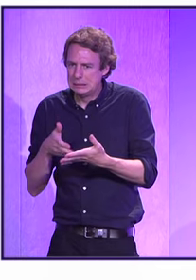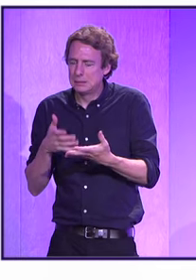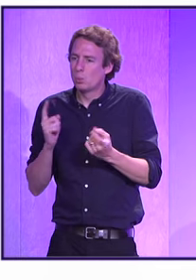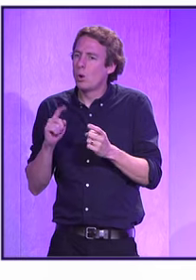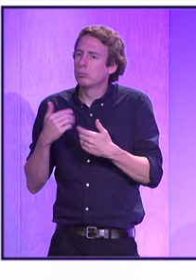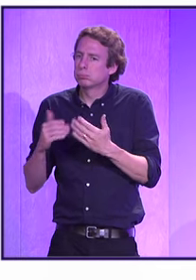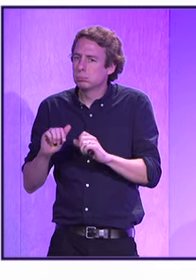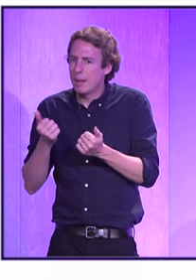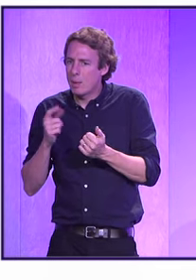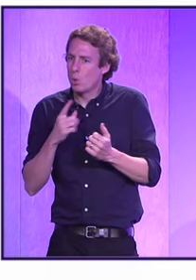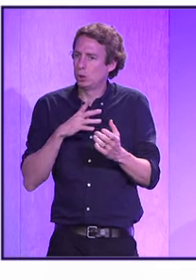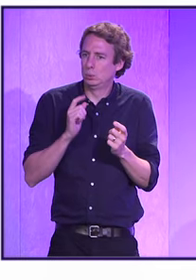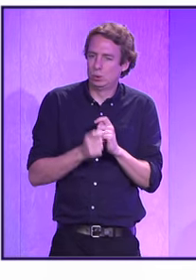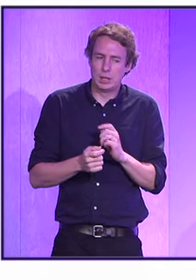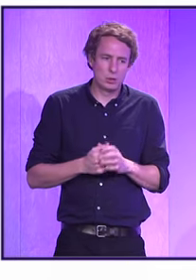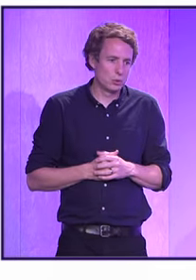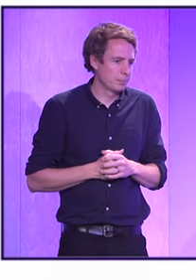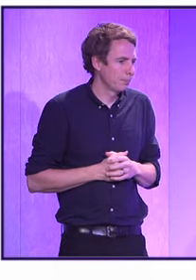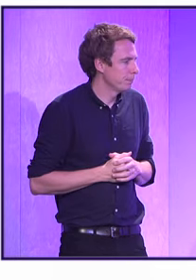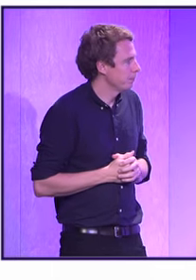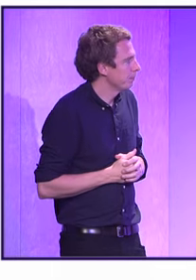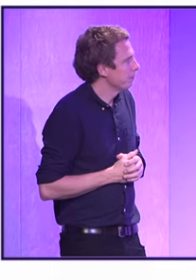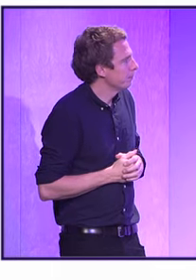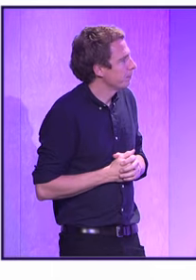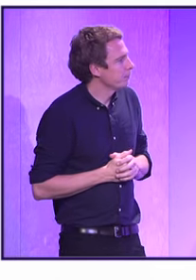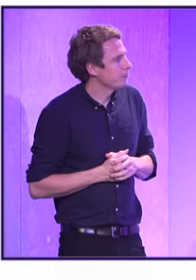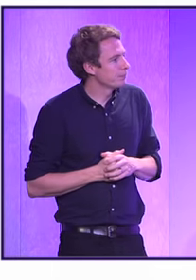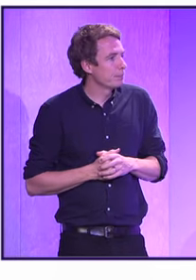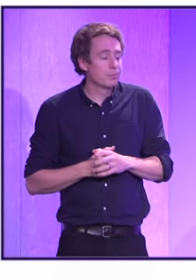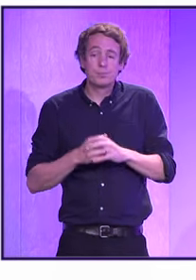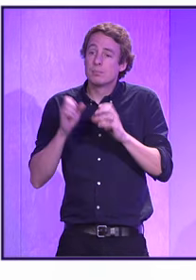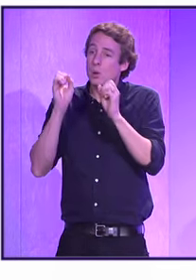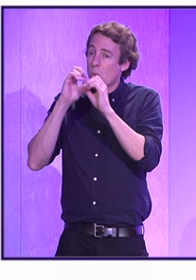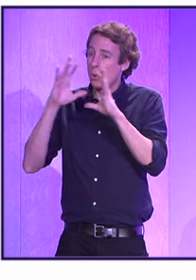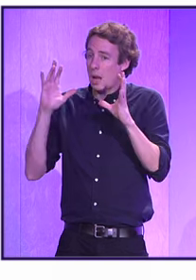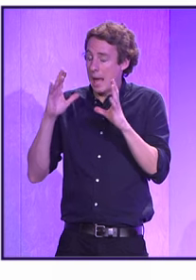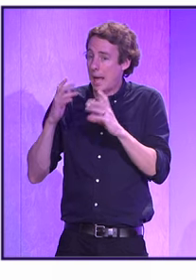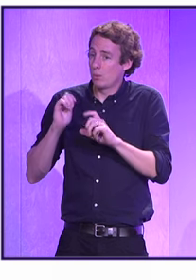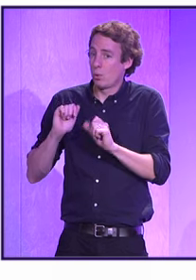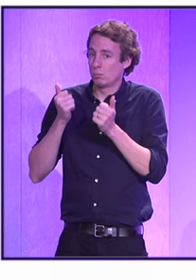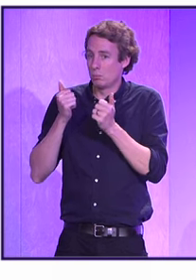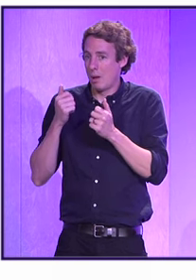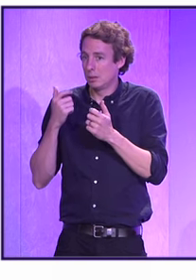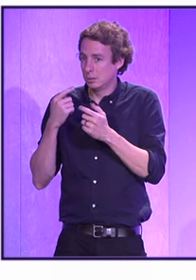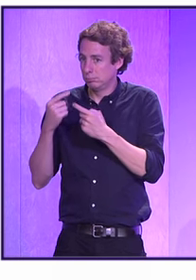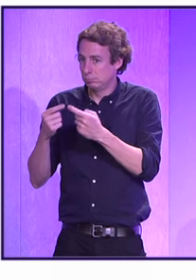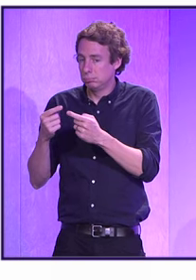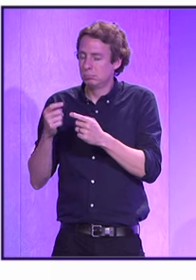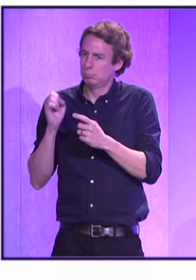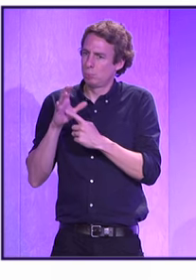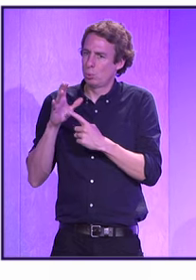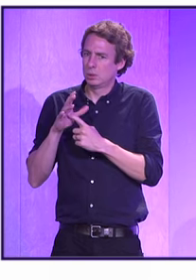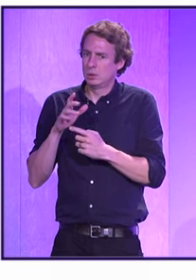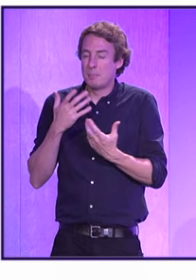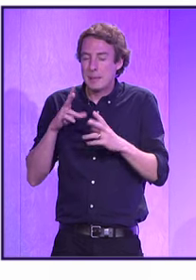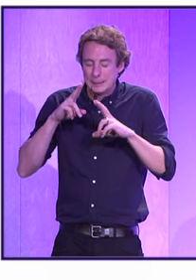bottlenecks, what is going well, and what needs to be changed. So, cloud optimization is also really important. You know, a